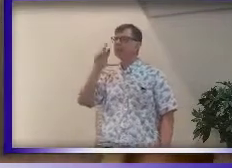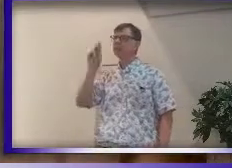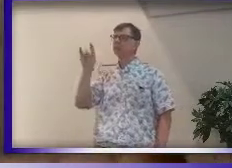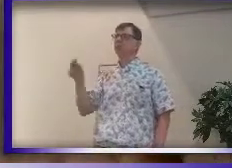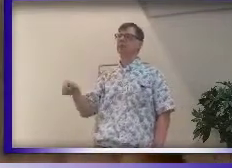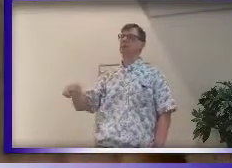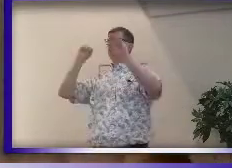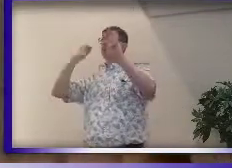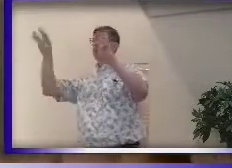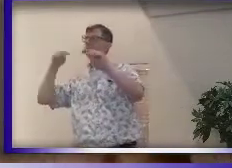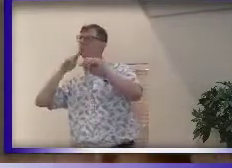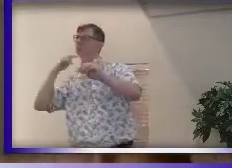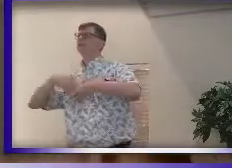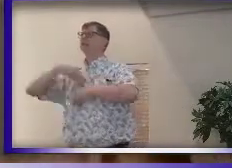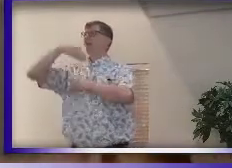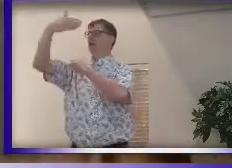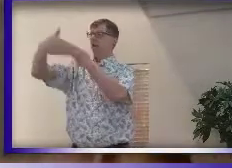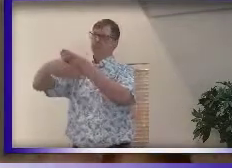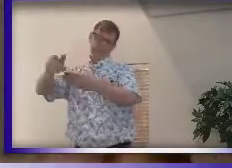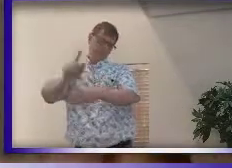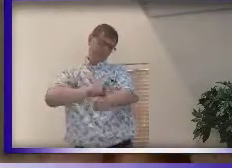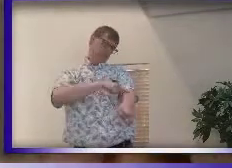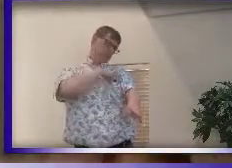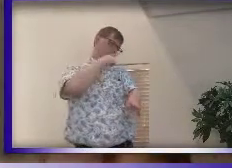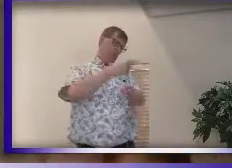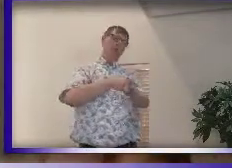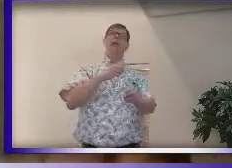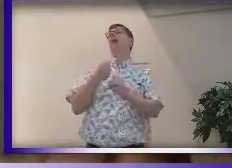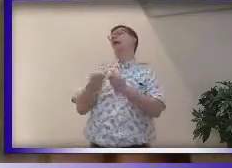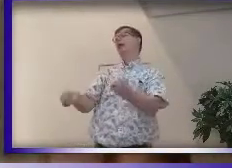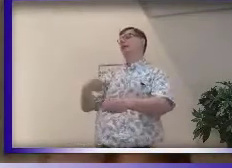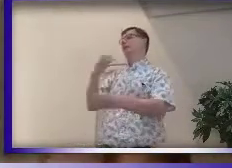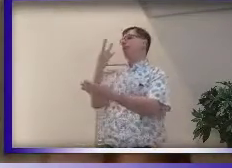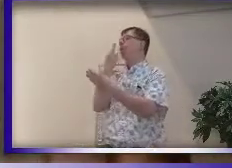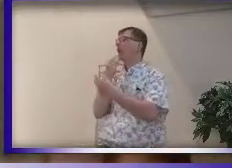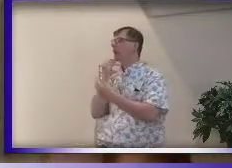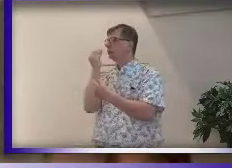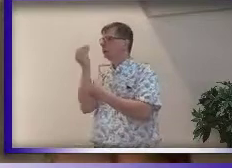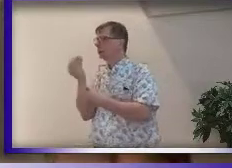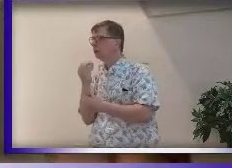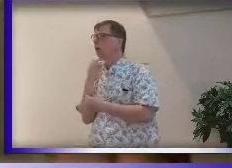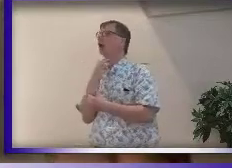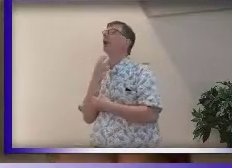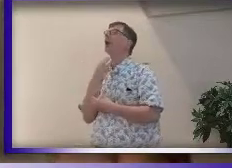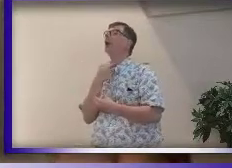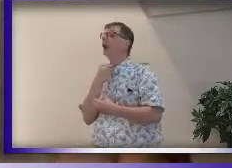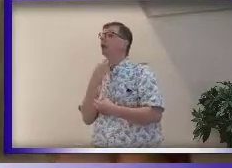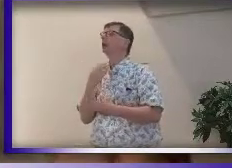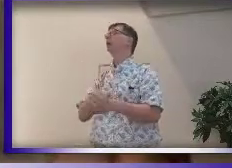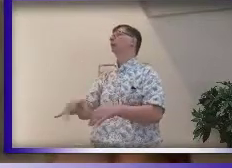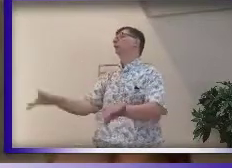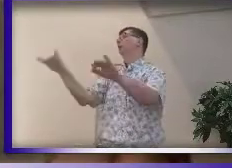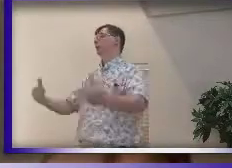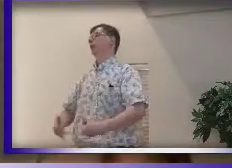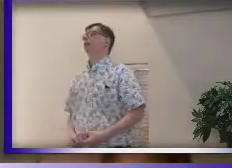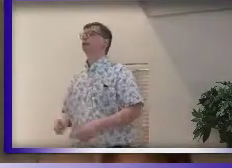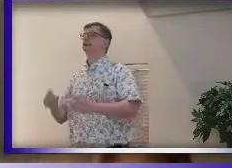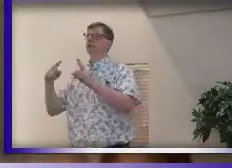For me, the ability to breathe is not something I take for granted.